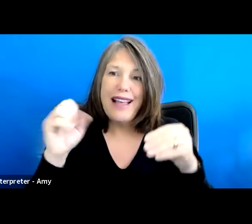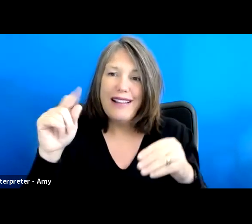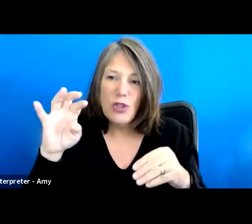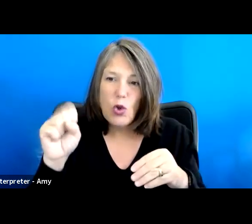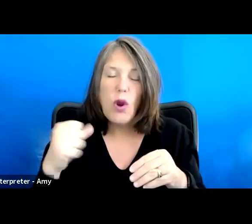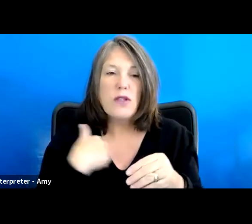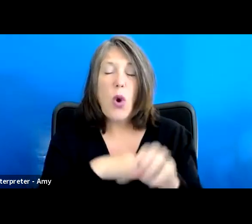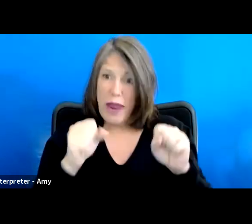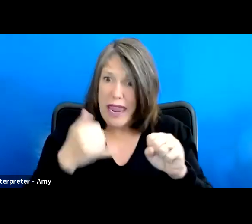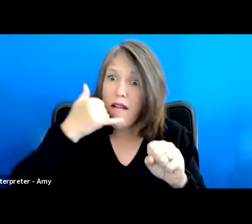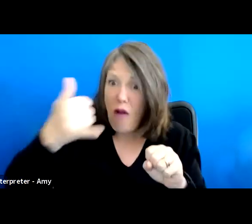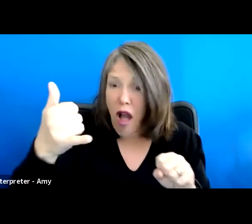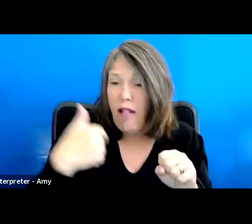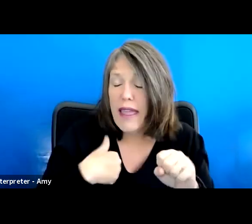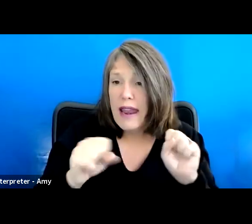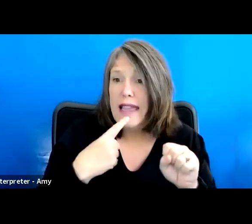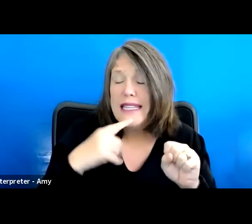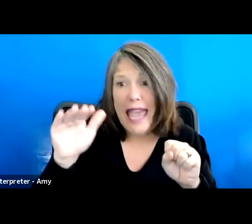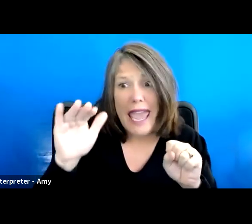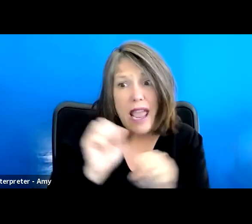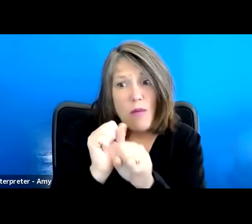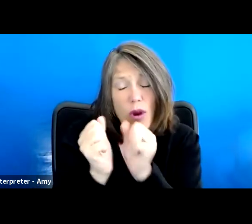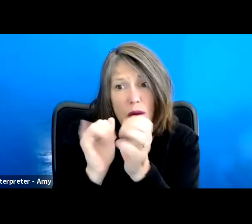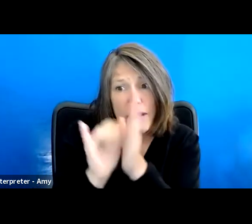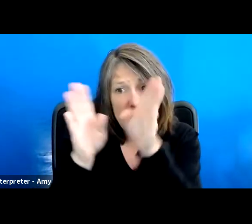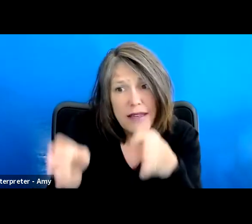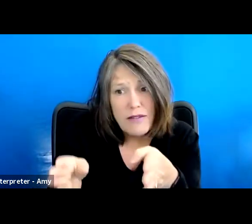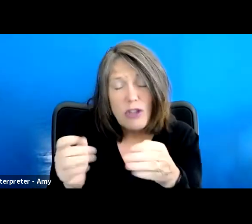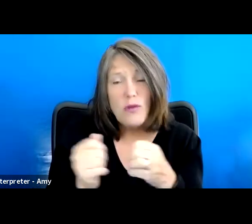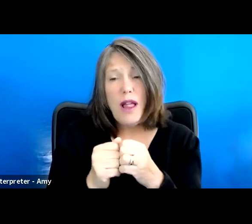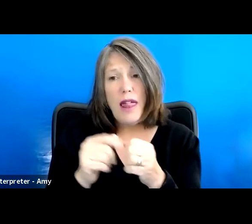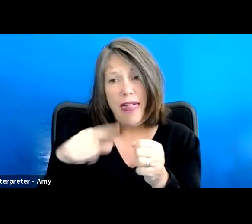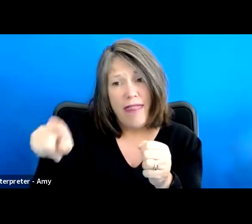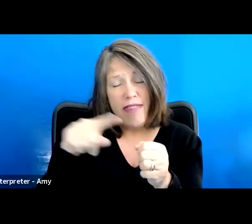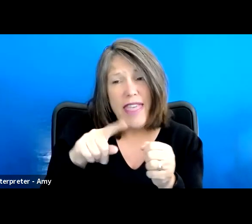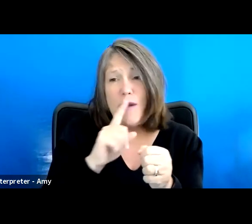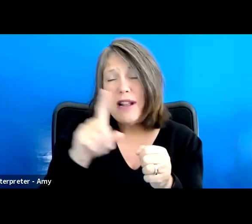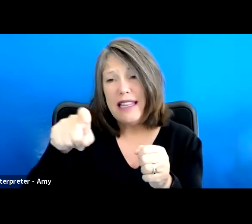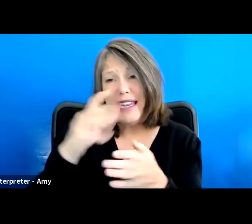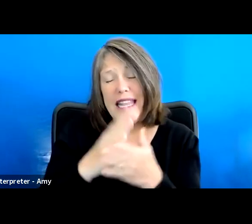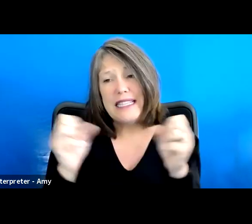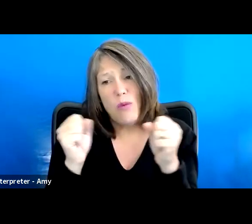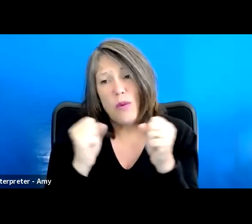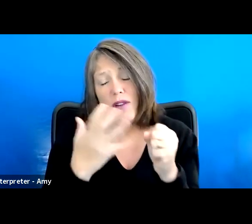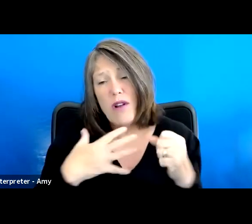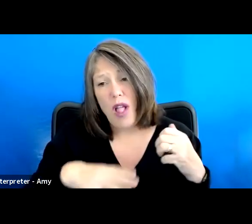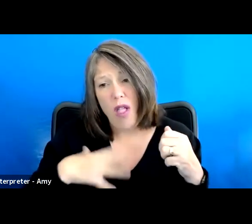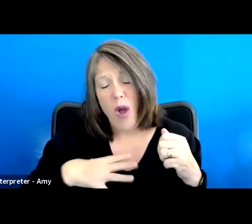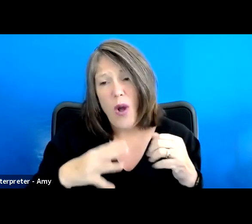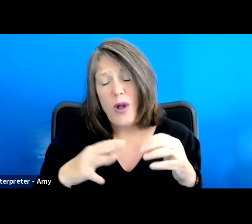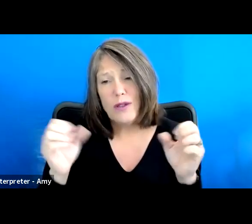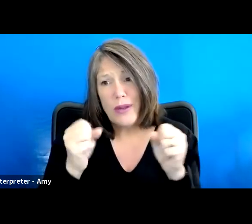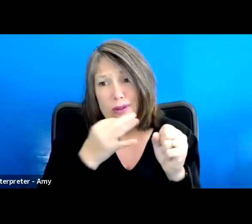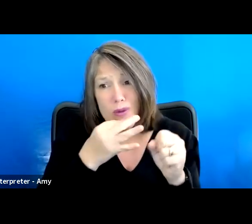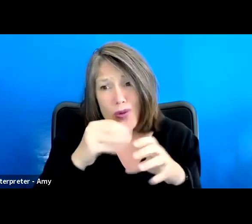we can call them and I can say, hey, I'm working with this individual. They really need some winter clothes. Winter's coming in